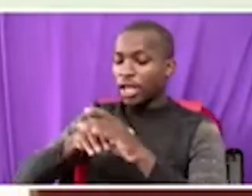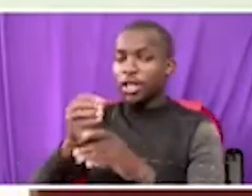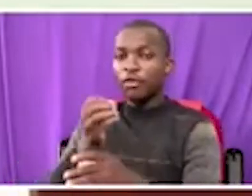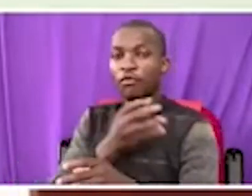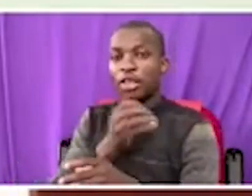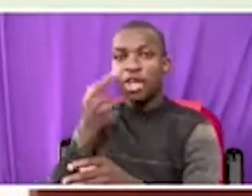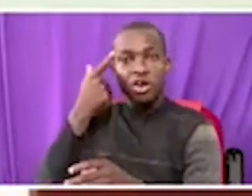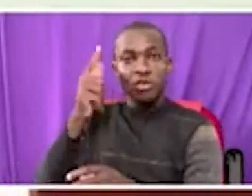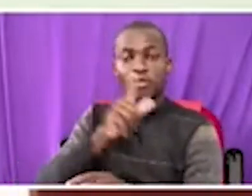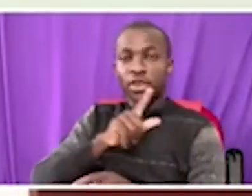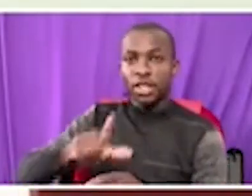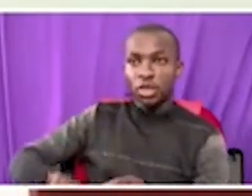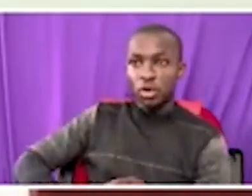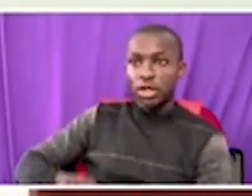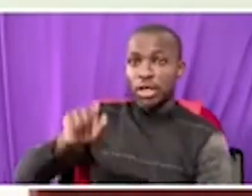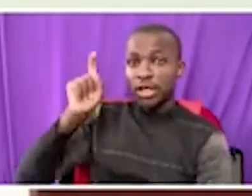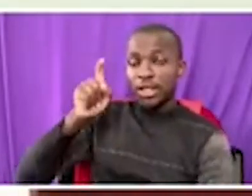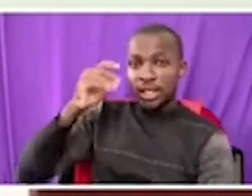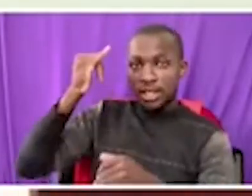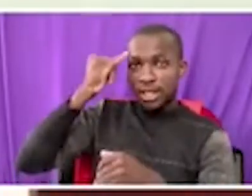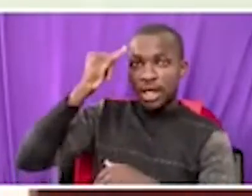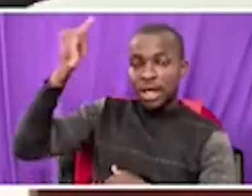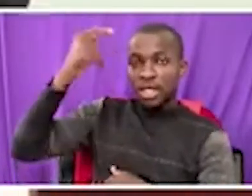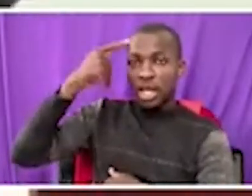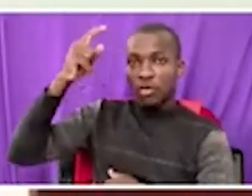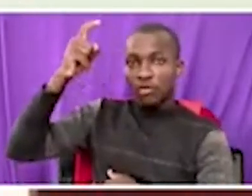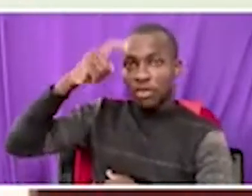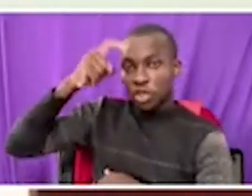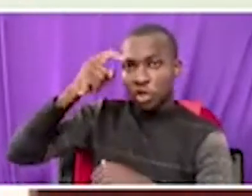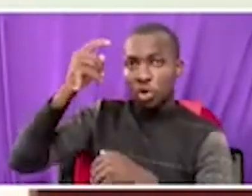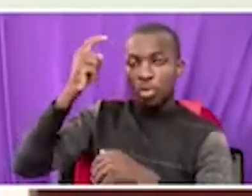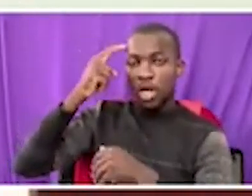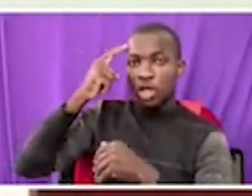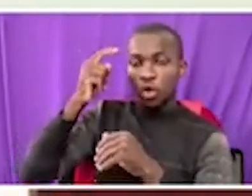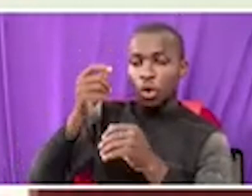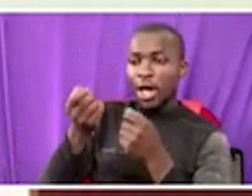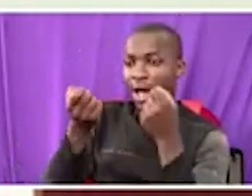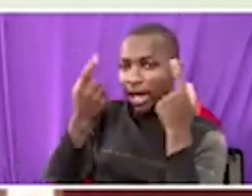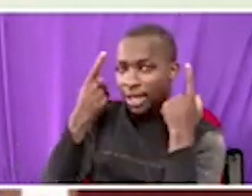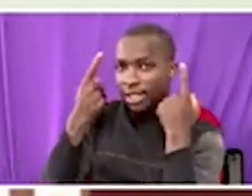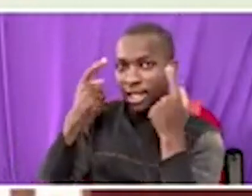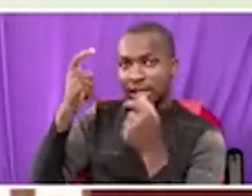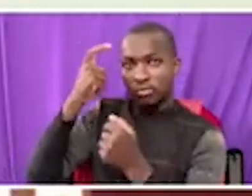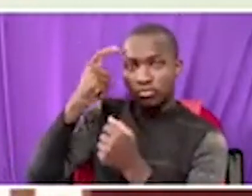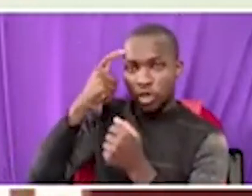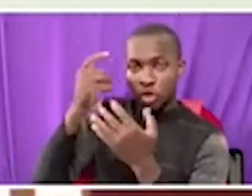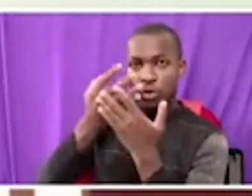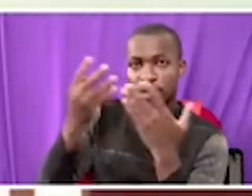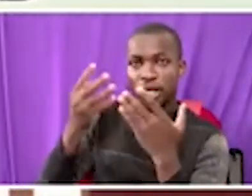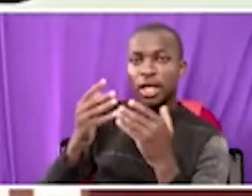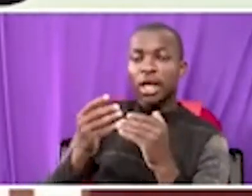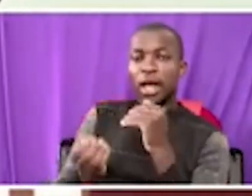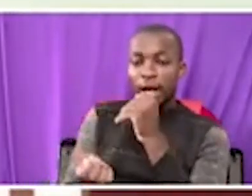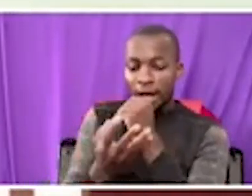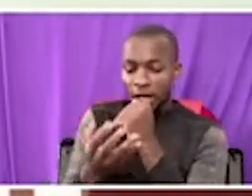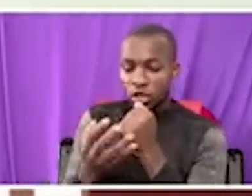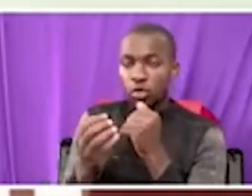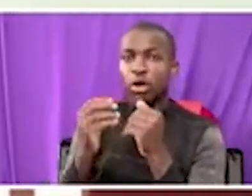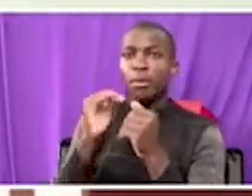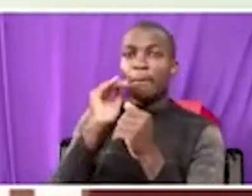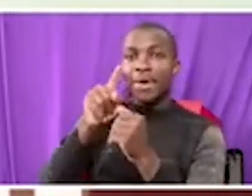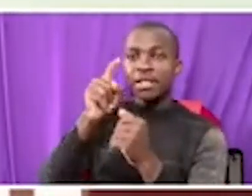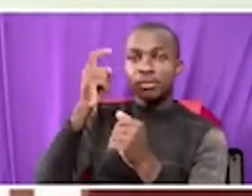Lord. This idea of wisdom is a mental quality. Understanding is a mental quality. Counsel is a mental